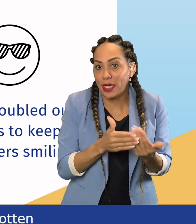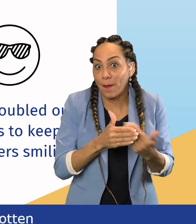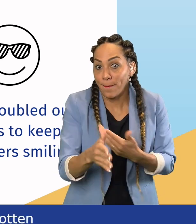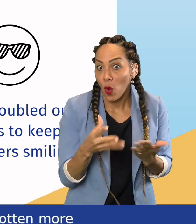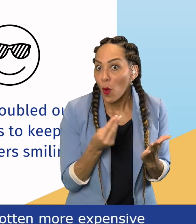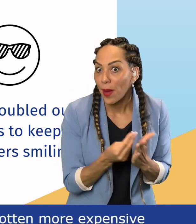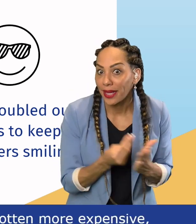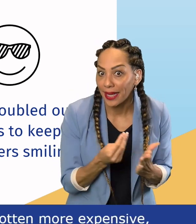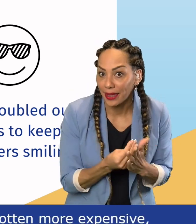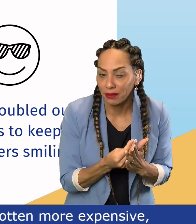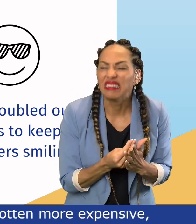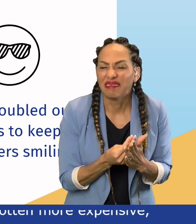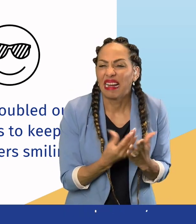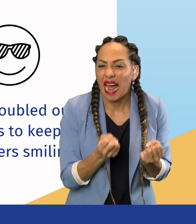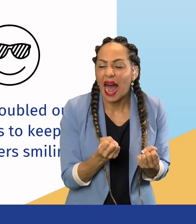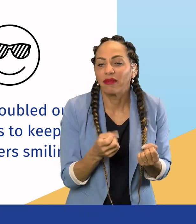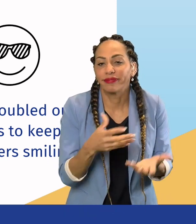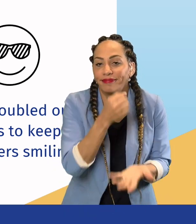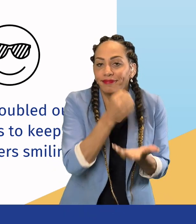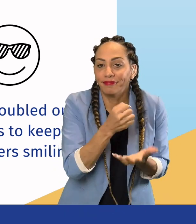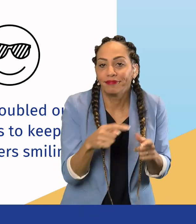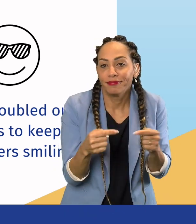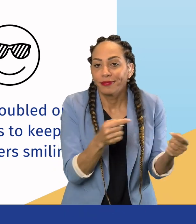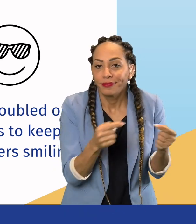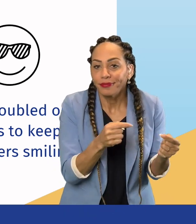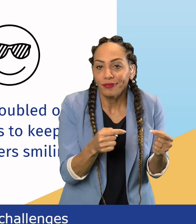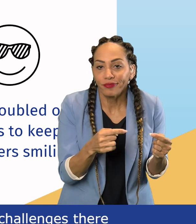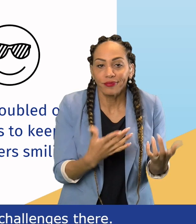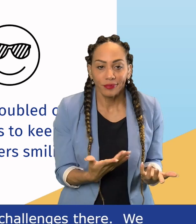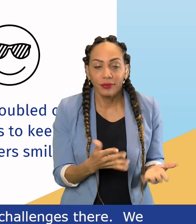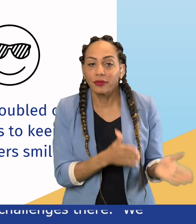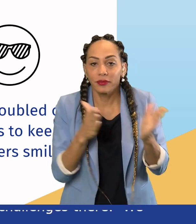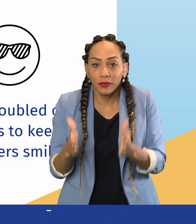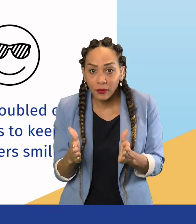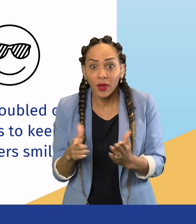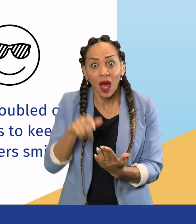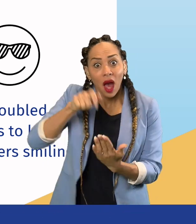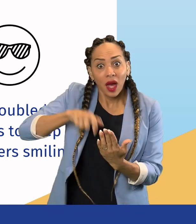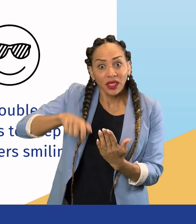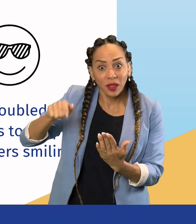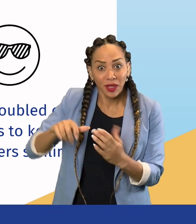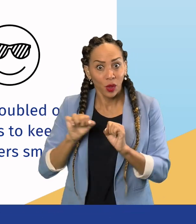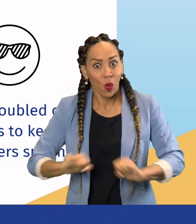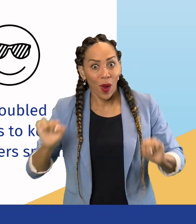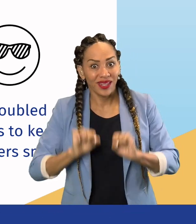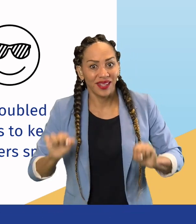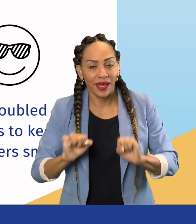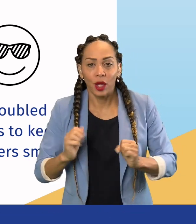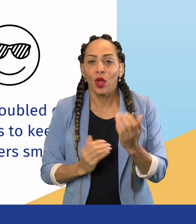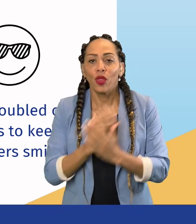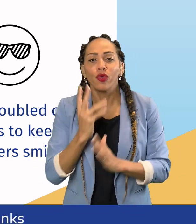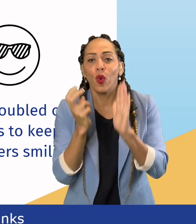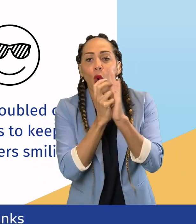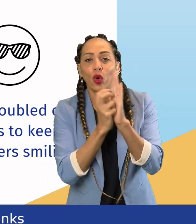some challenges there. We have lots of customers waiting for delivery. Our order banks are huge. And you may recall through the COVID lockdown